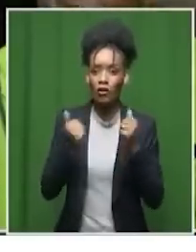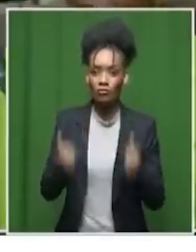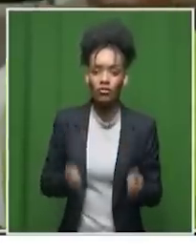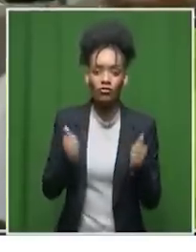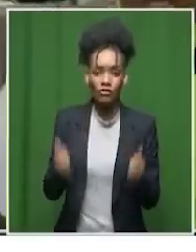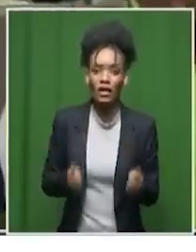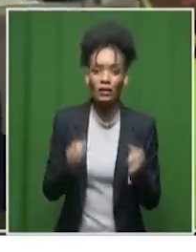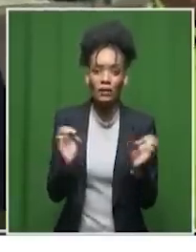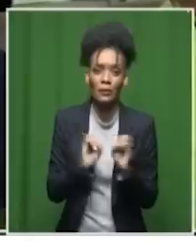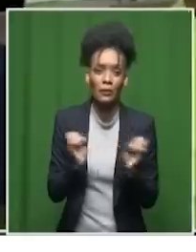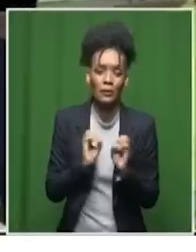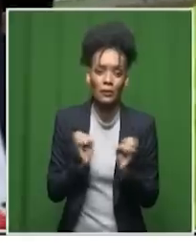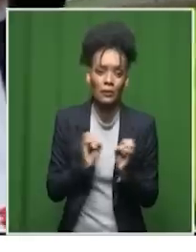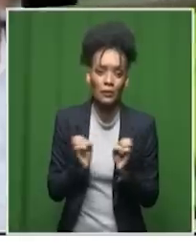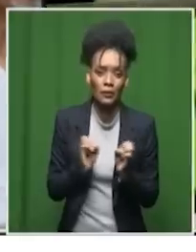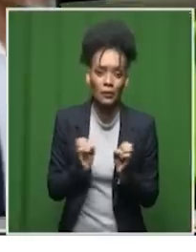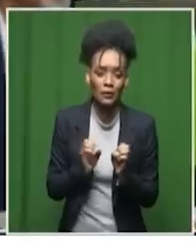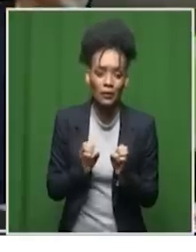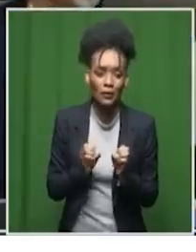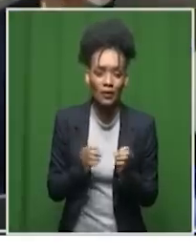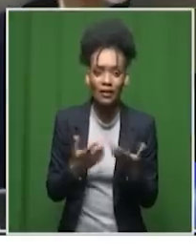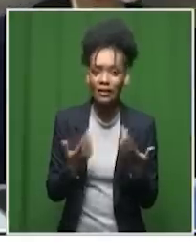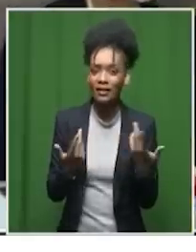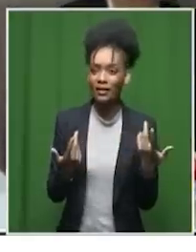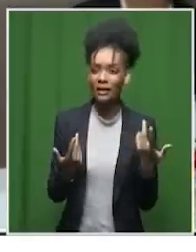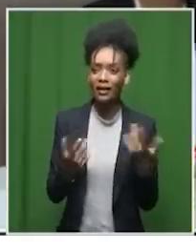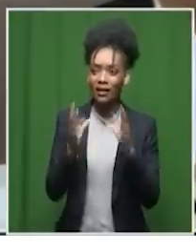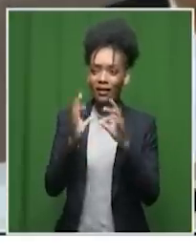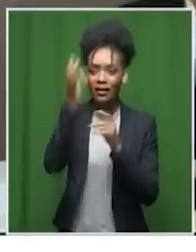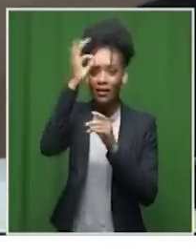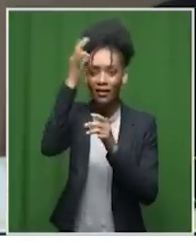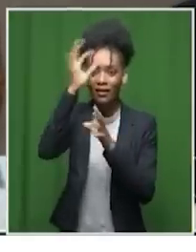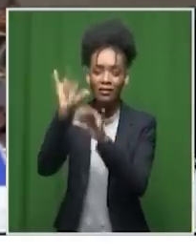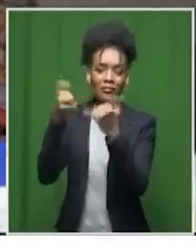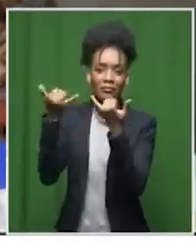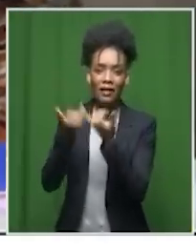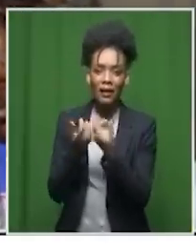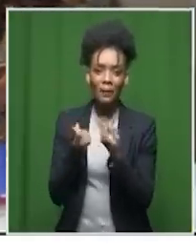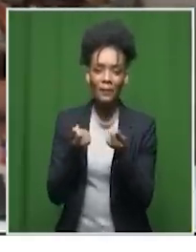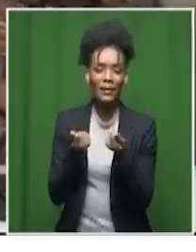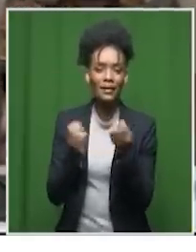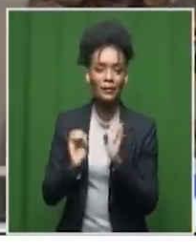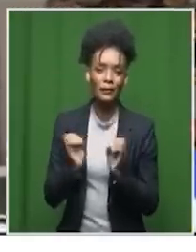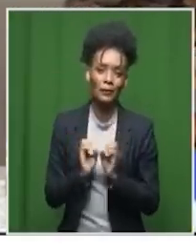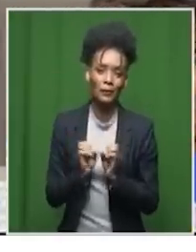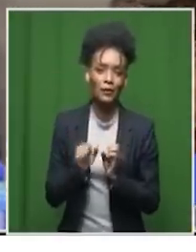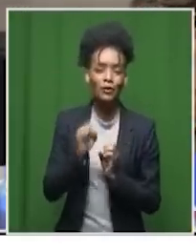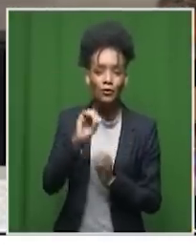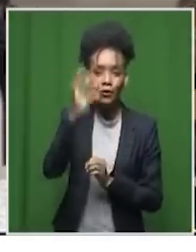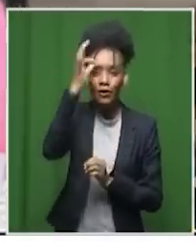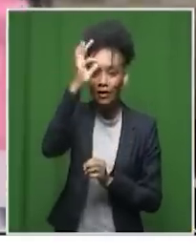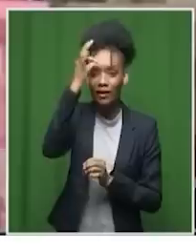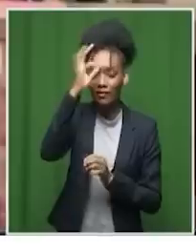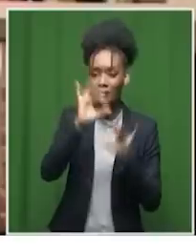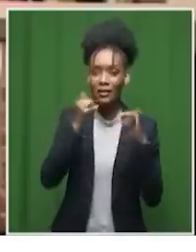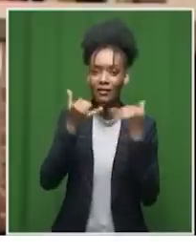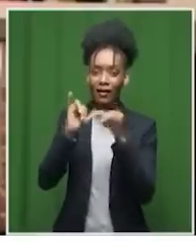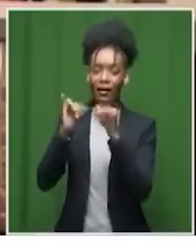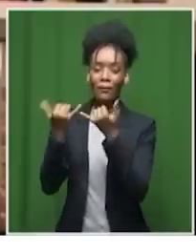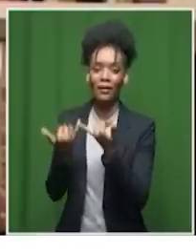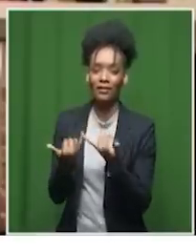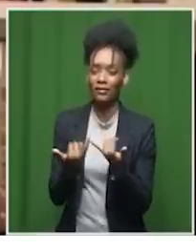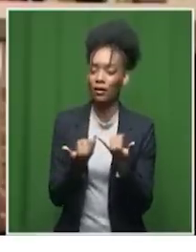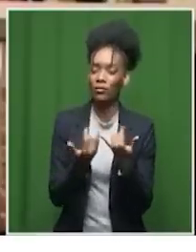Petrosa is as bankrupt as ESCOM. And so we can carry on. The state-owned enterprises are ruined. Of